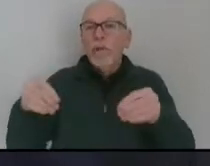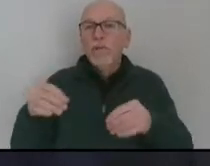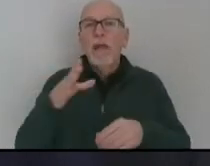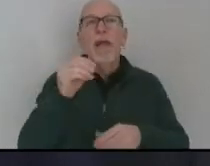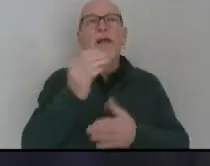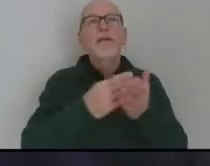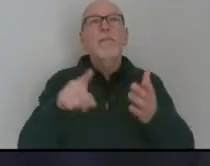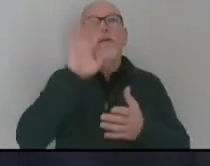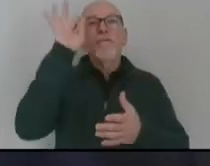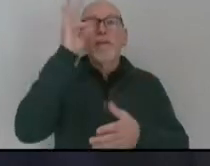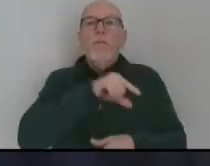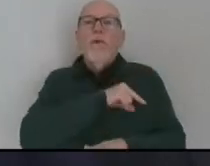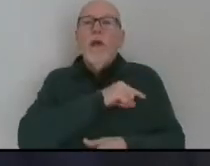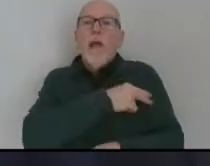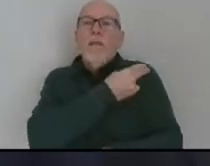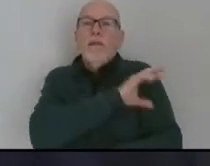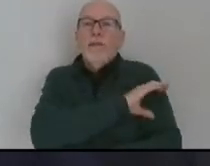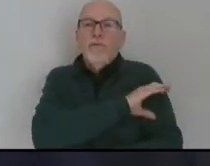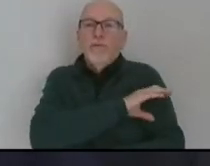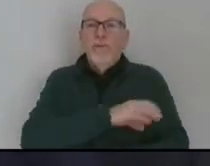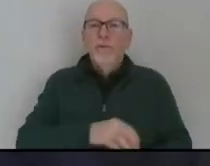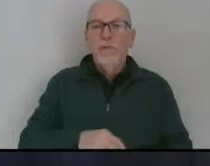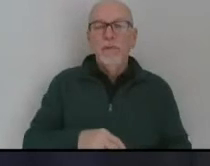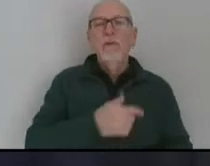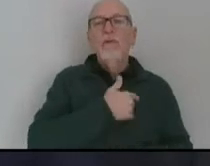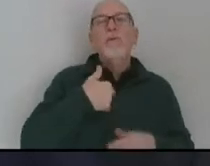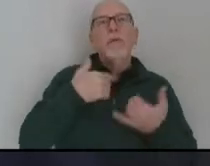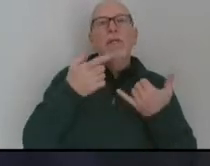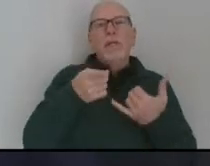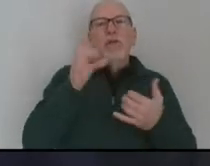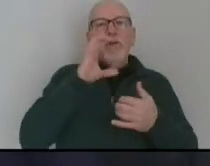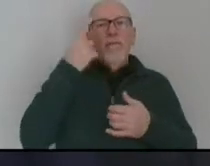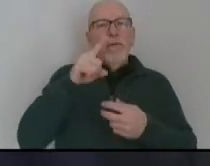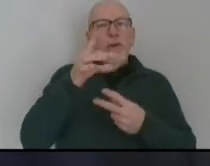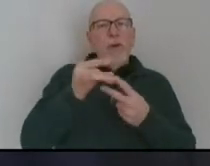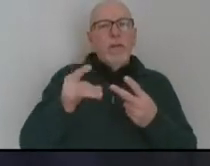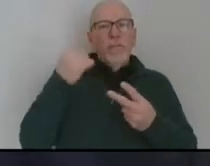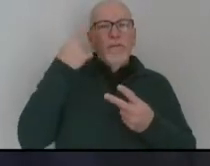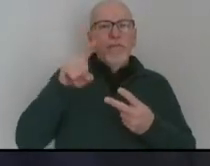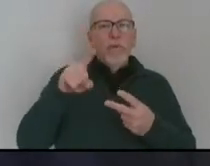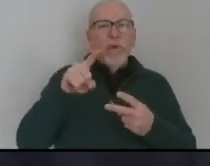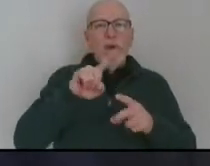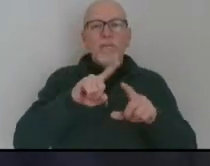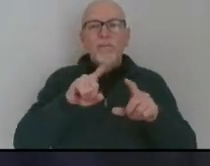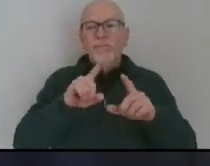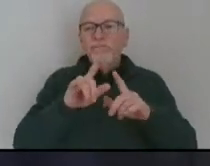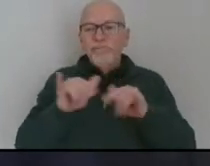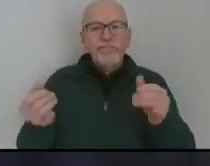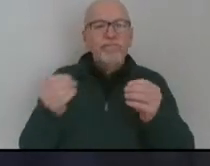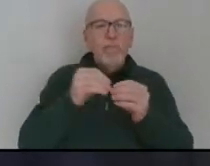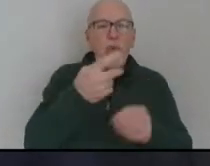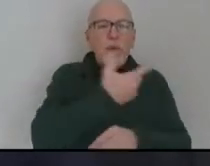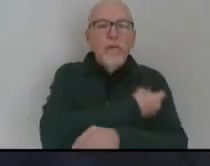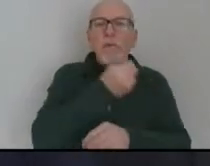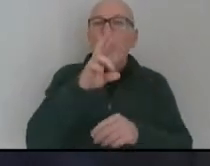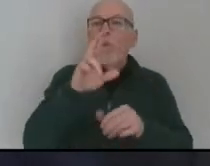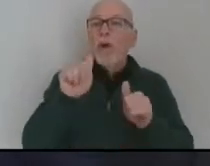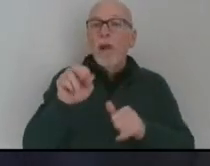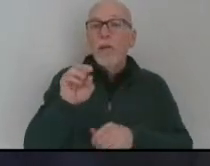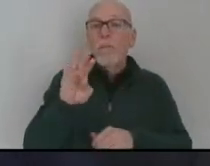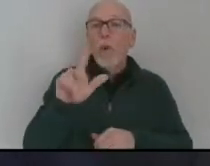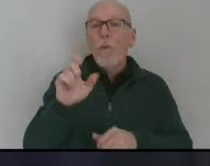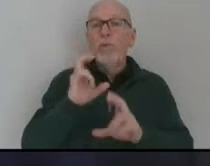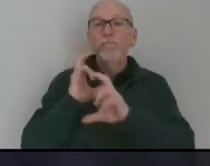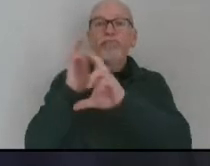health centers, and we continue to look at options for large-scale vaccination options and mobile vaccination clinics for that day in the